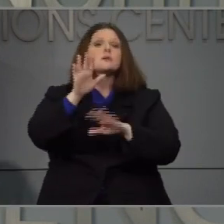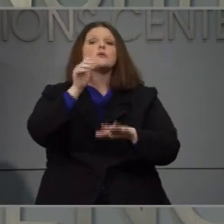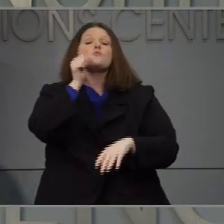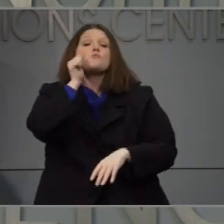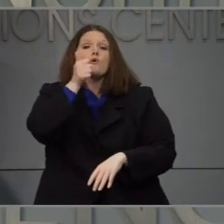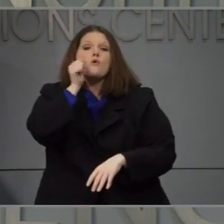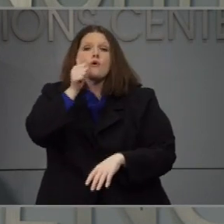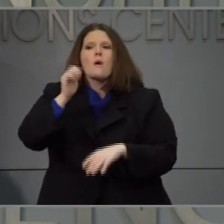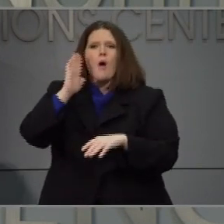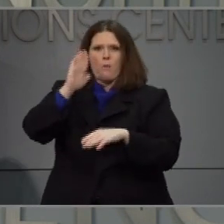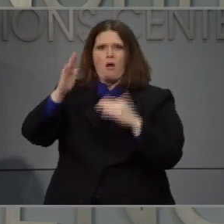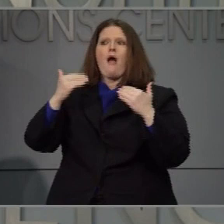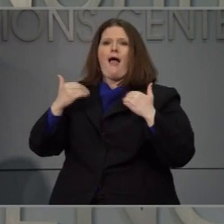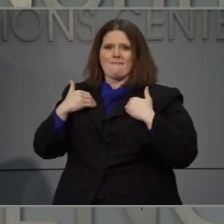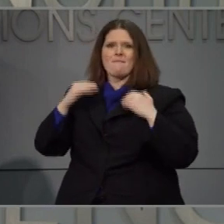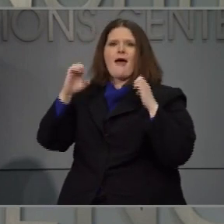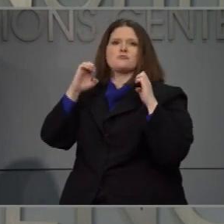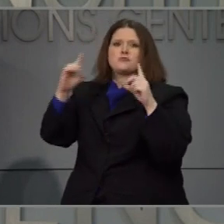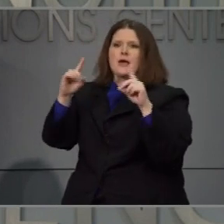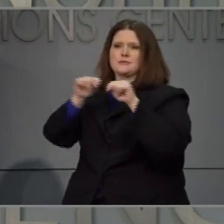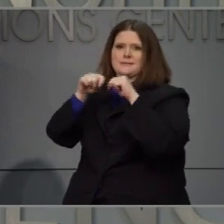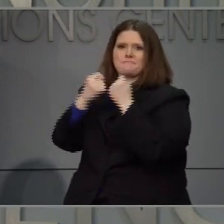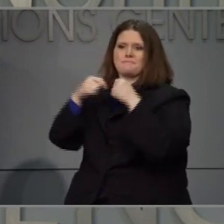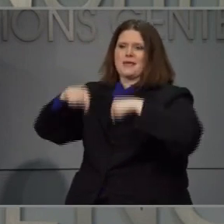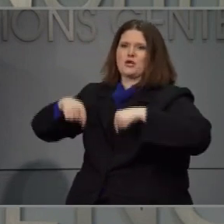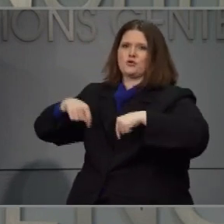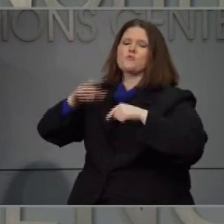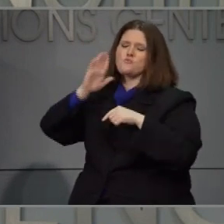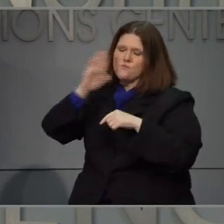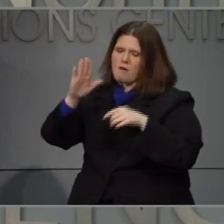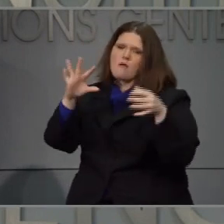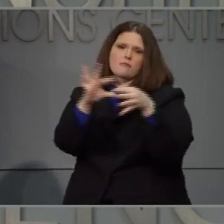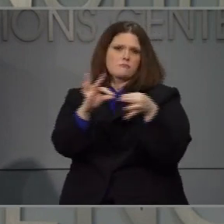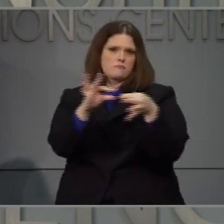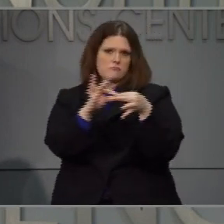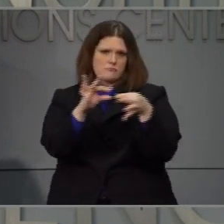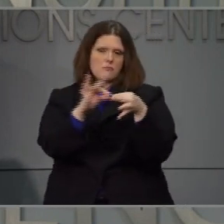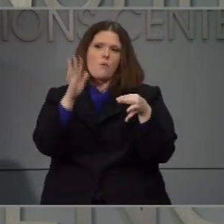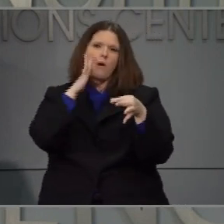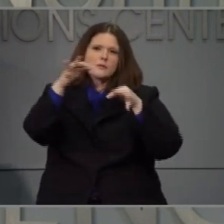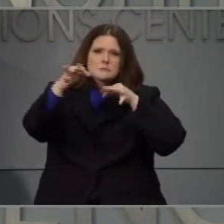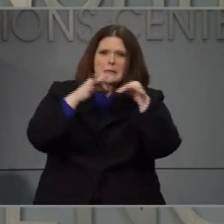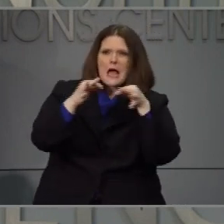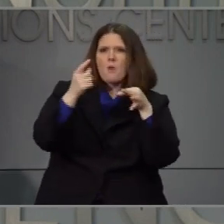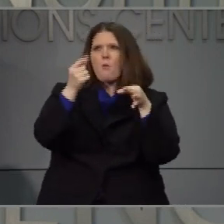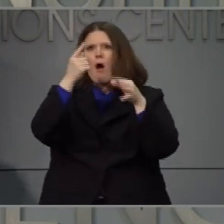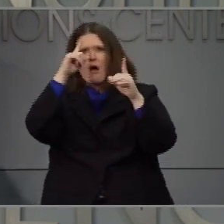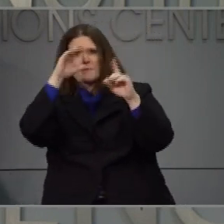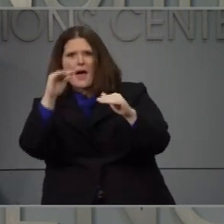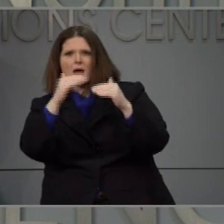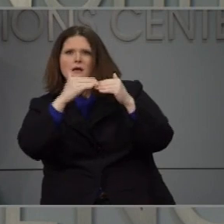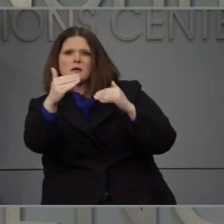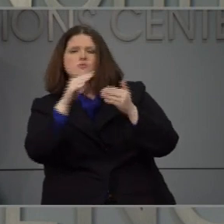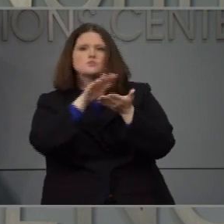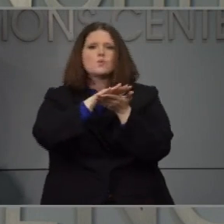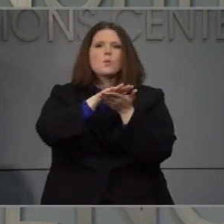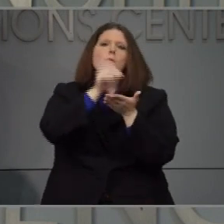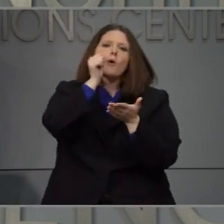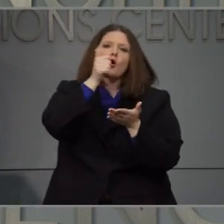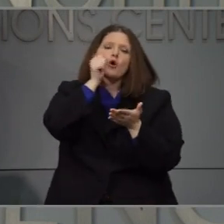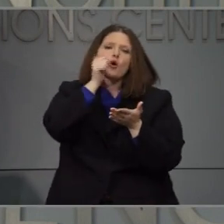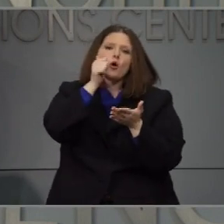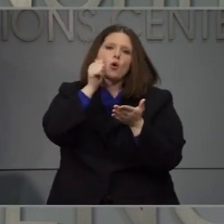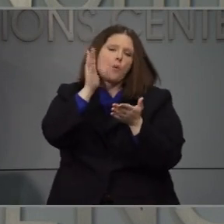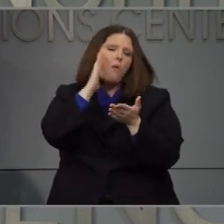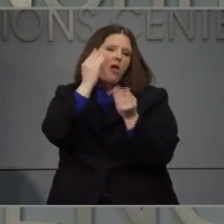have education leaders here. We will tell you about what we plan to do with schools in North Carolina, and that will be